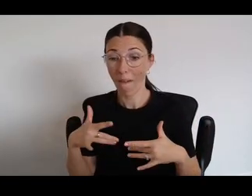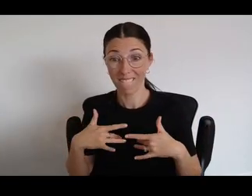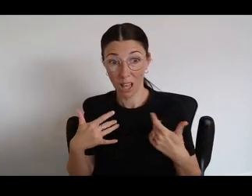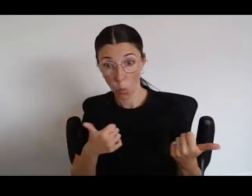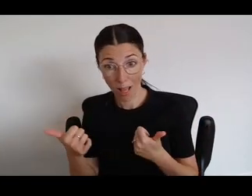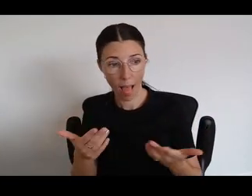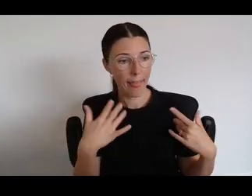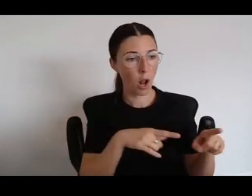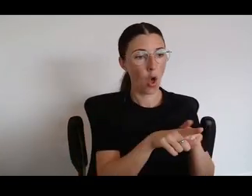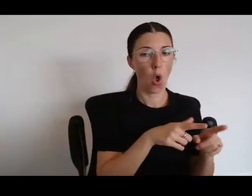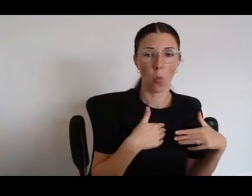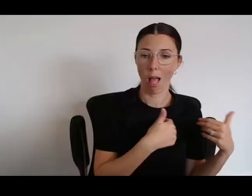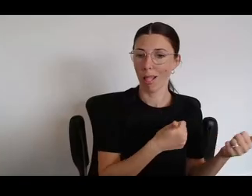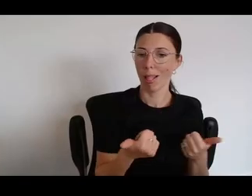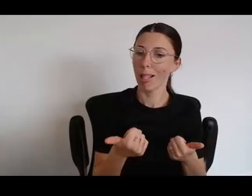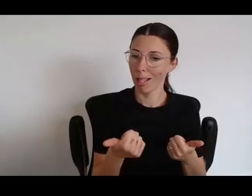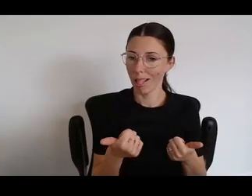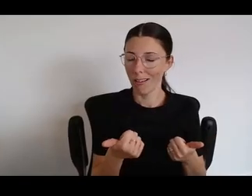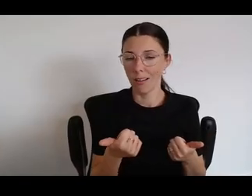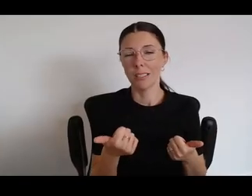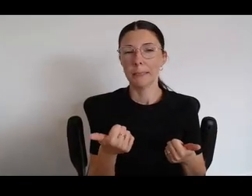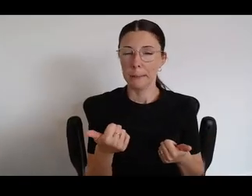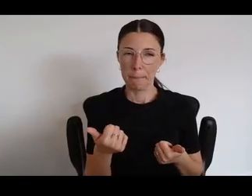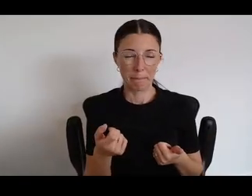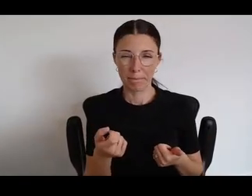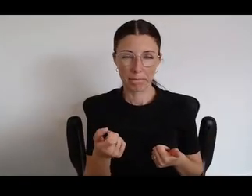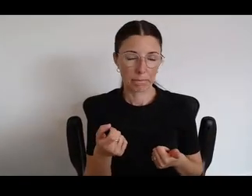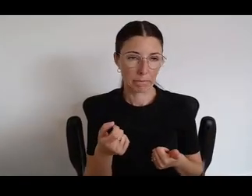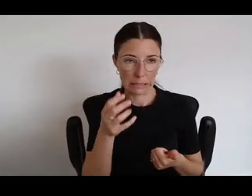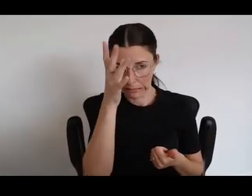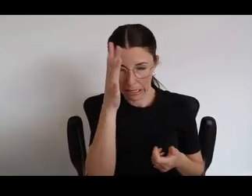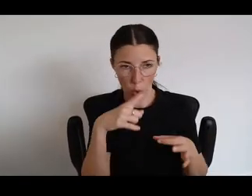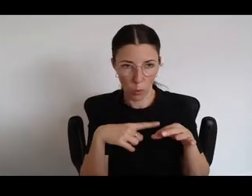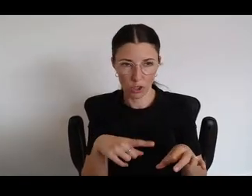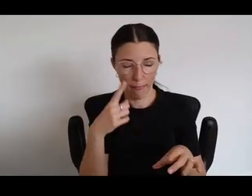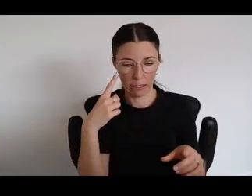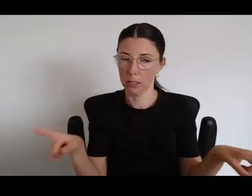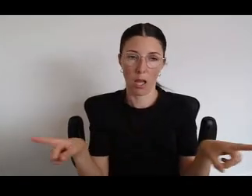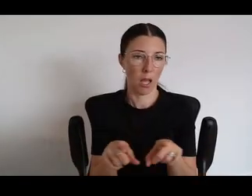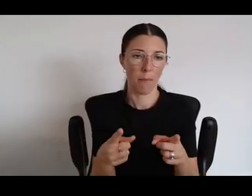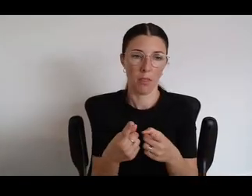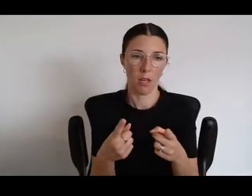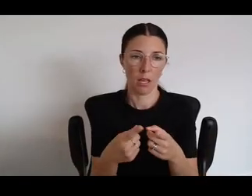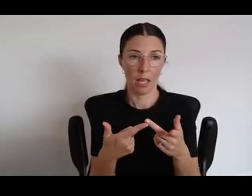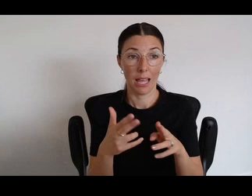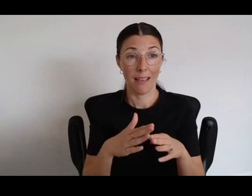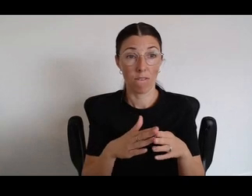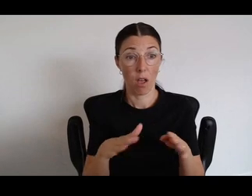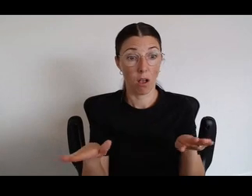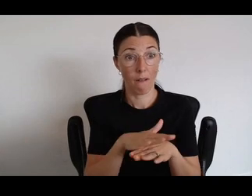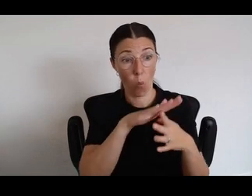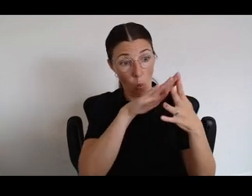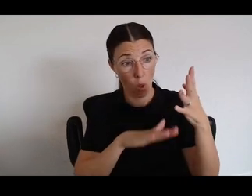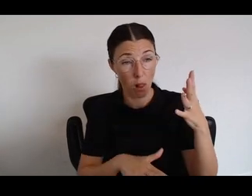question. I see this as one and the same thing. And if we do all of these things, I can promise you that in this country and many